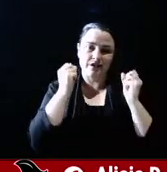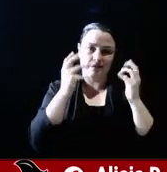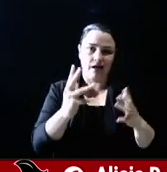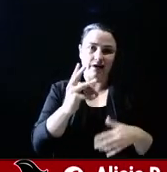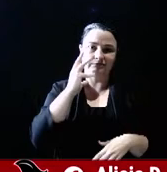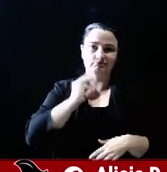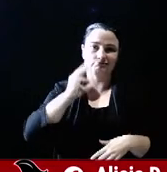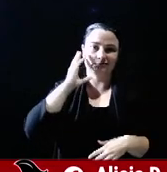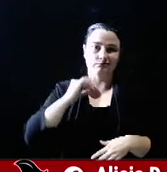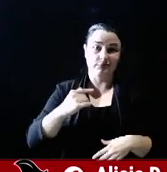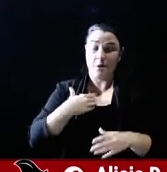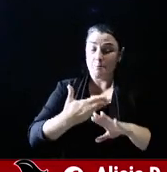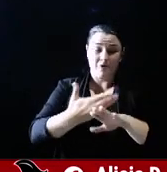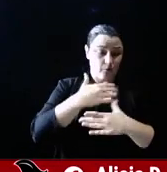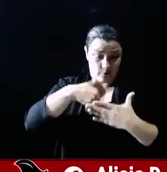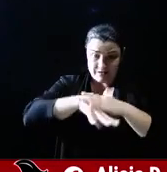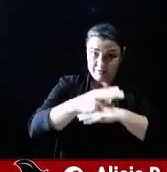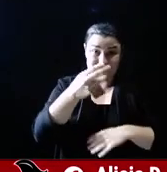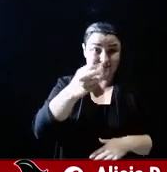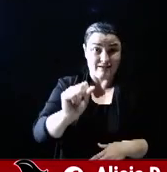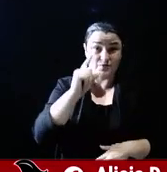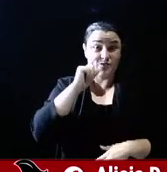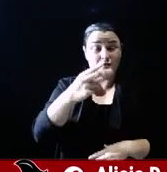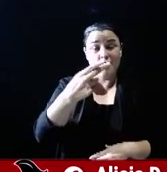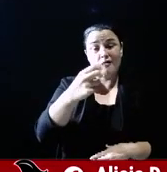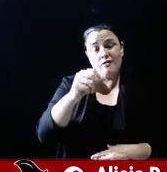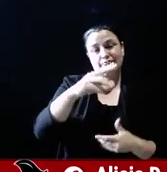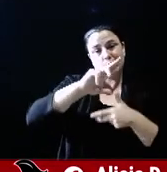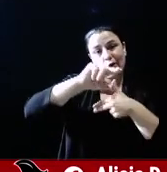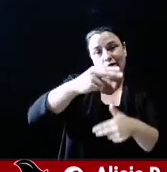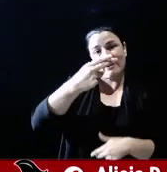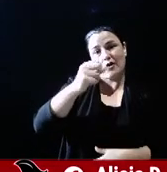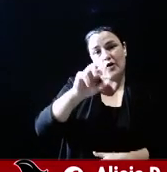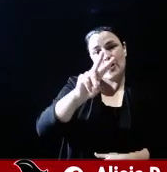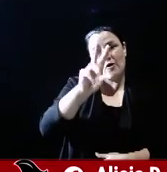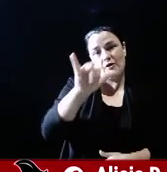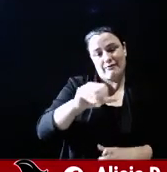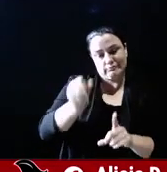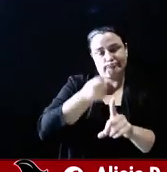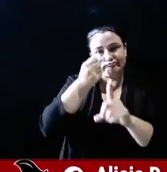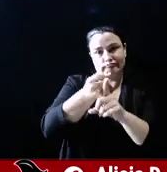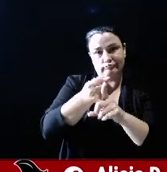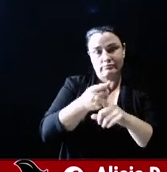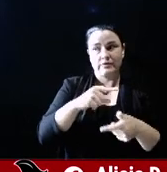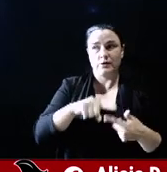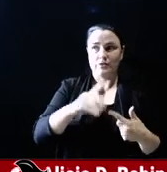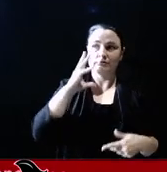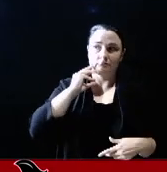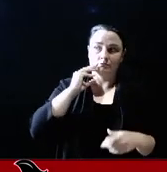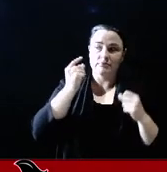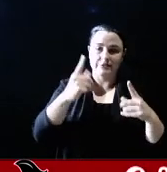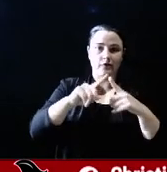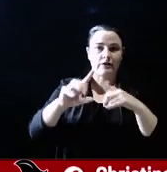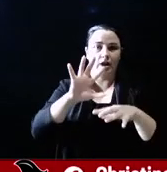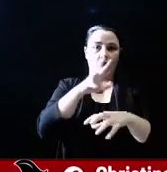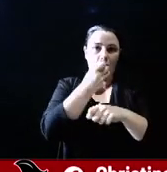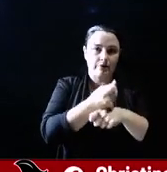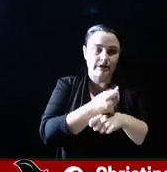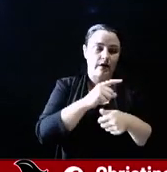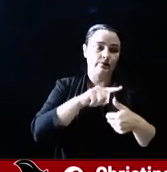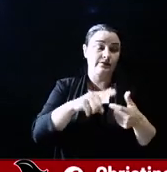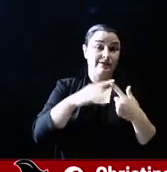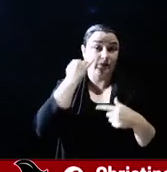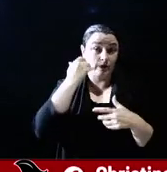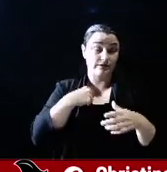on our community, with many still feeling its effects to this day. We sat through a handful of lockdowns, whether it be from threats of violence or